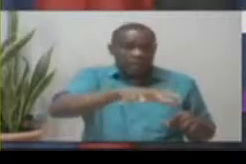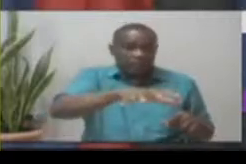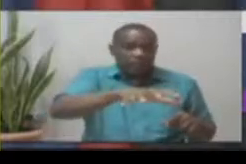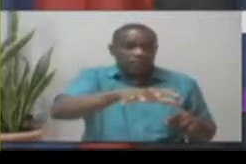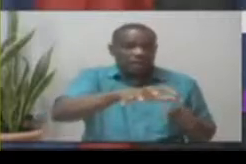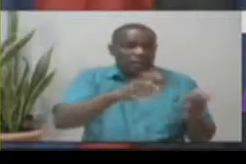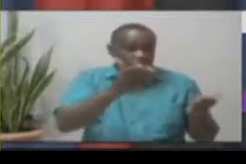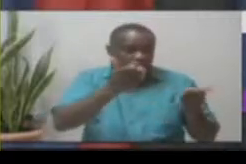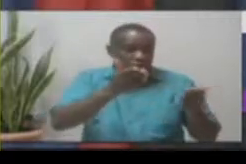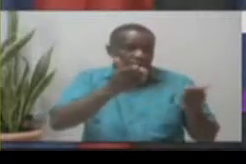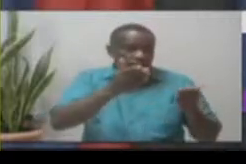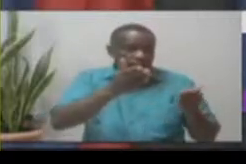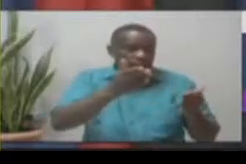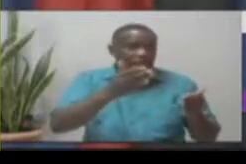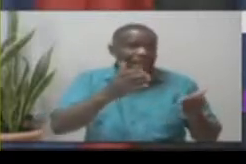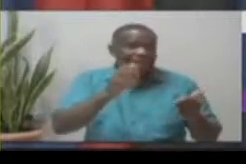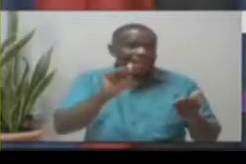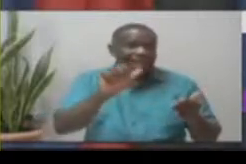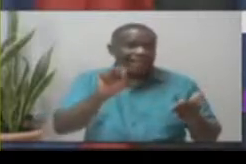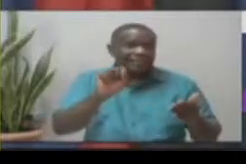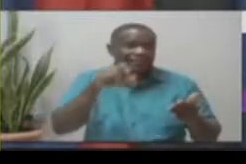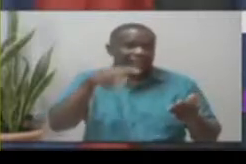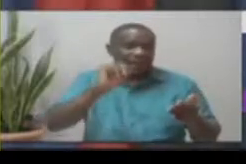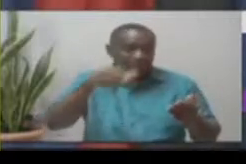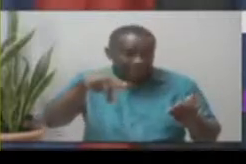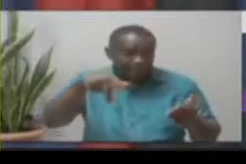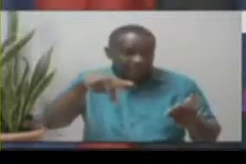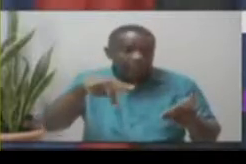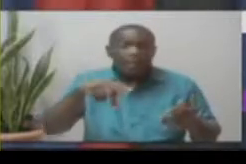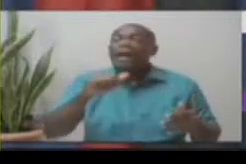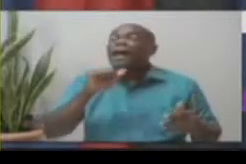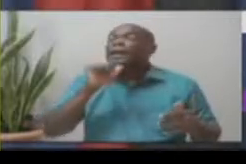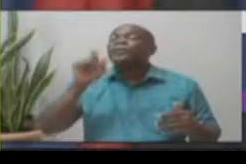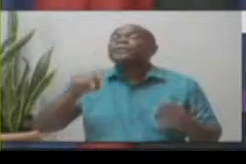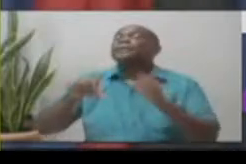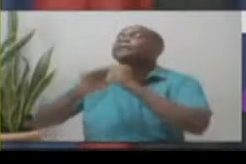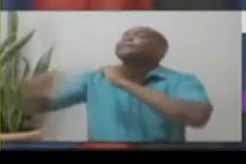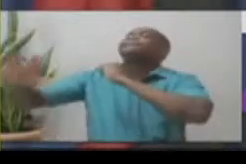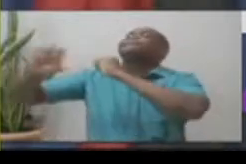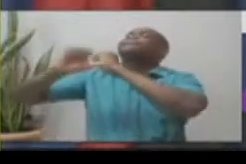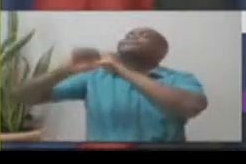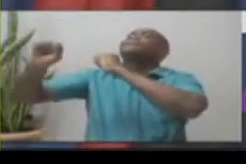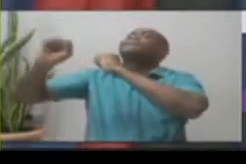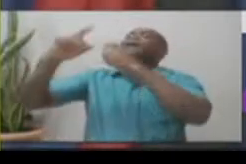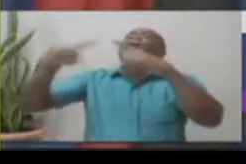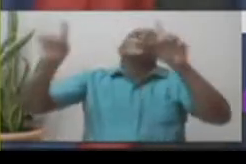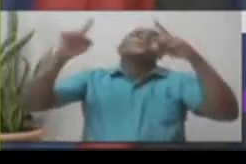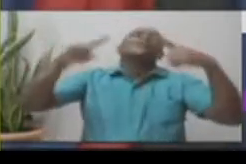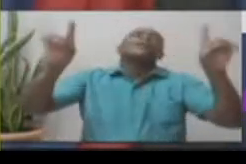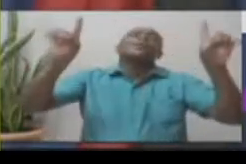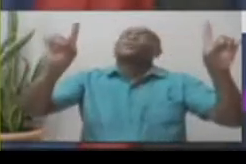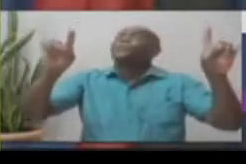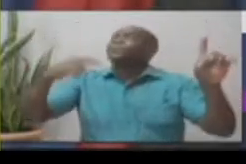Out of my own pocket when I have to. As a matter of fact, on reflection,